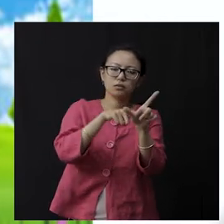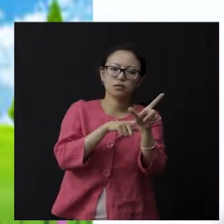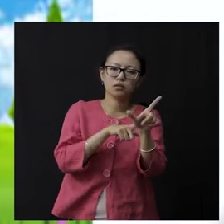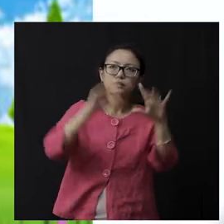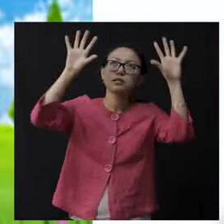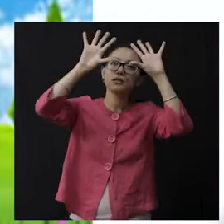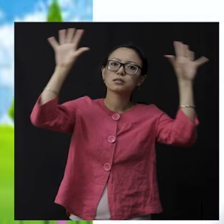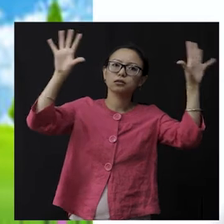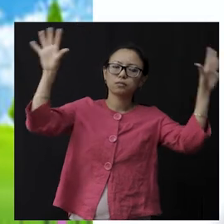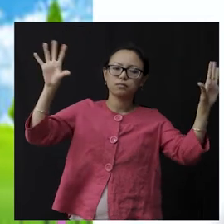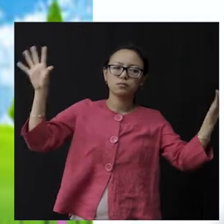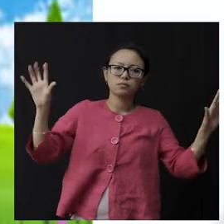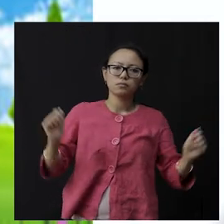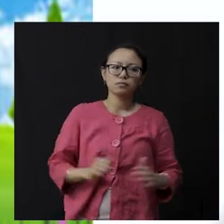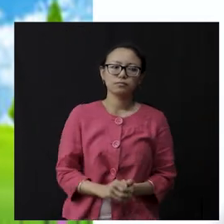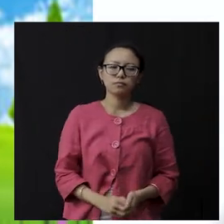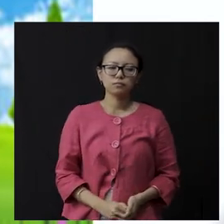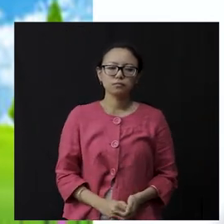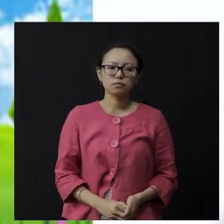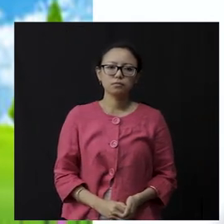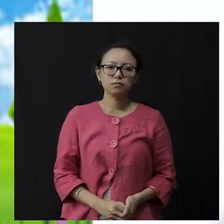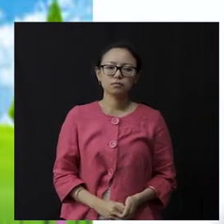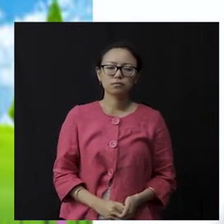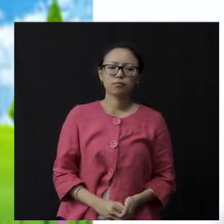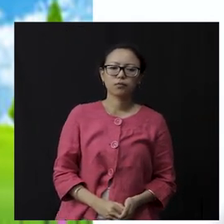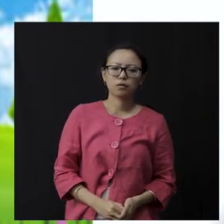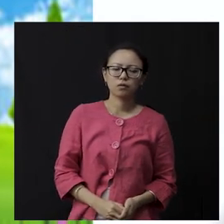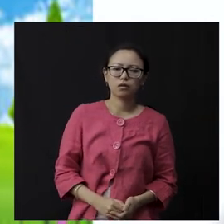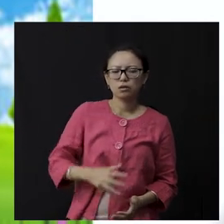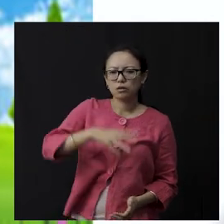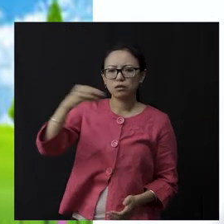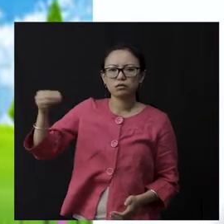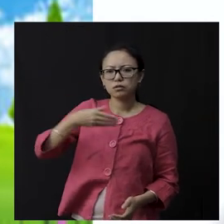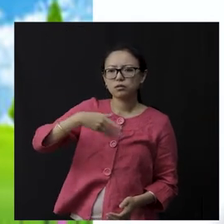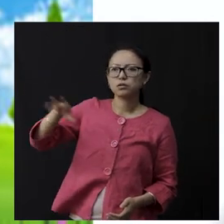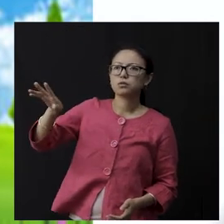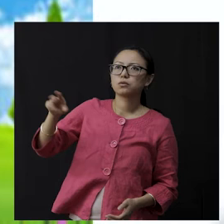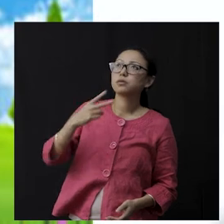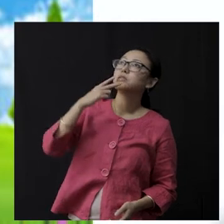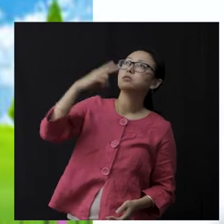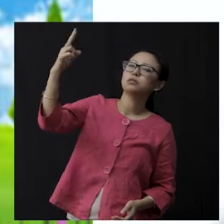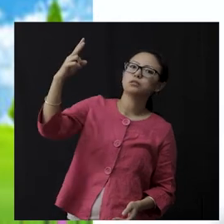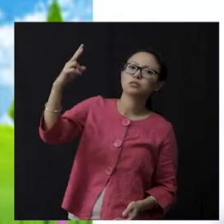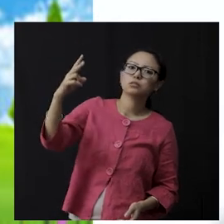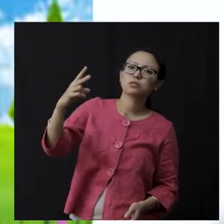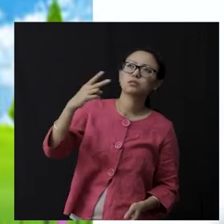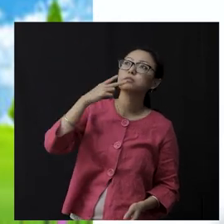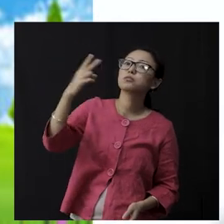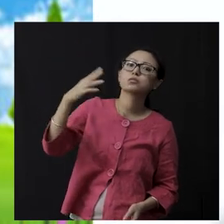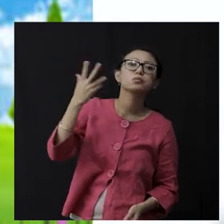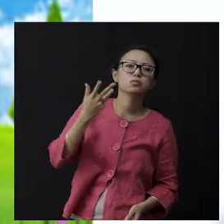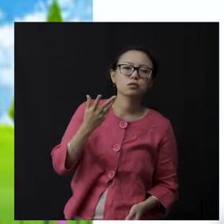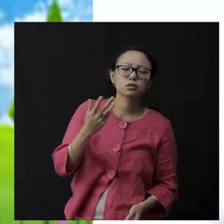S-K-Y, sky. Yes, so whenever you go outside, you look up, that means you're looking up at the sky, okay? Remember